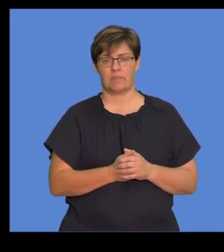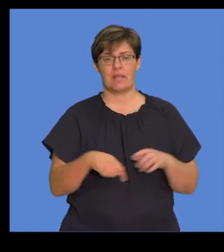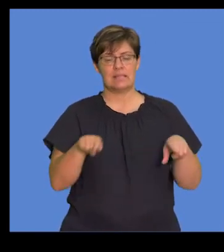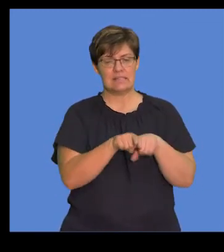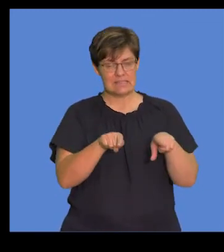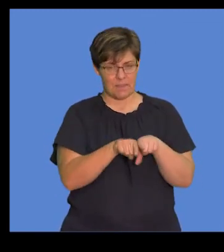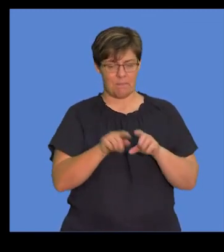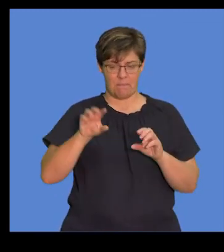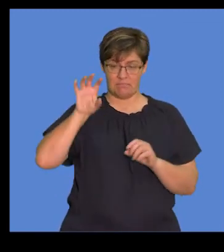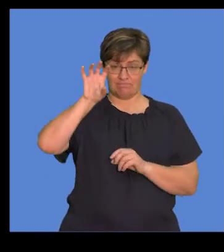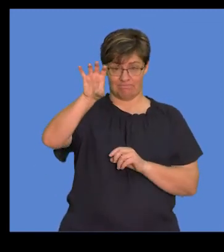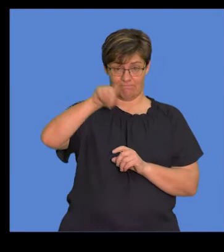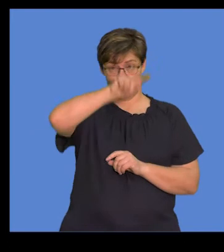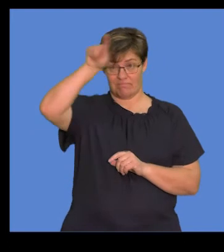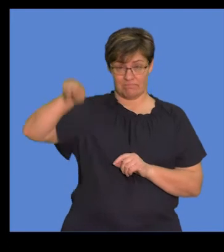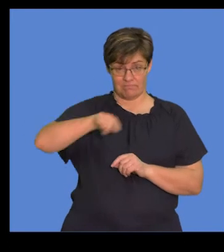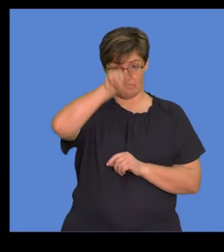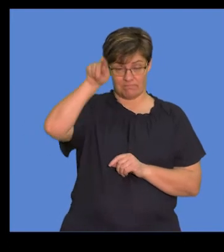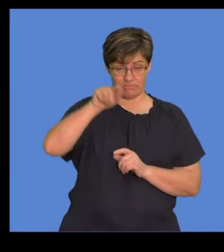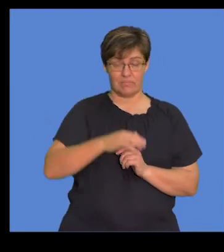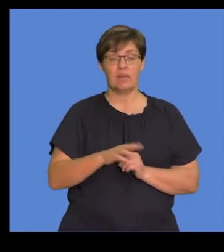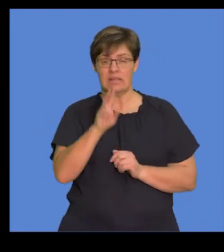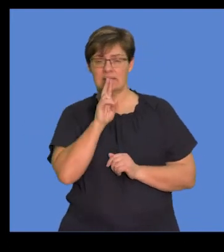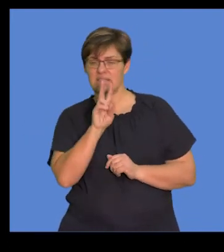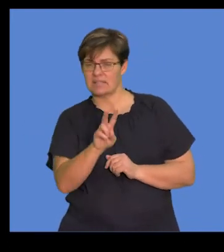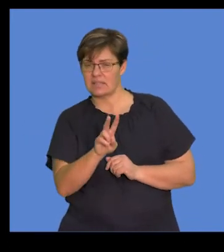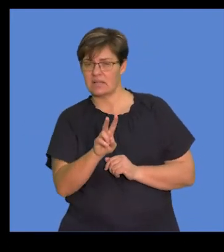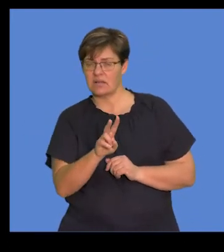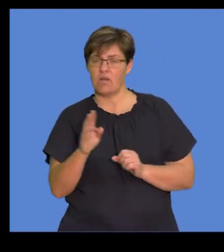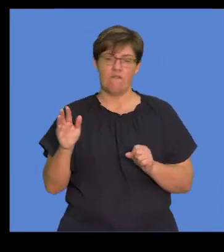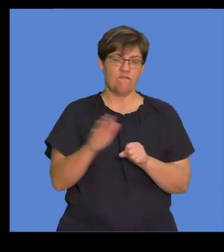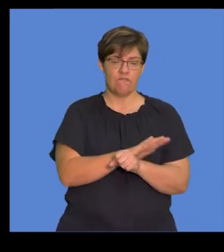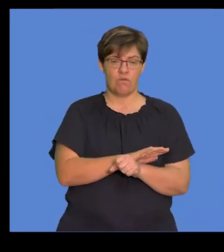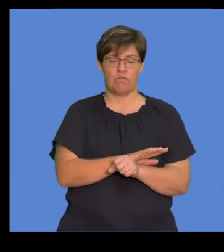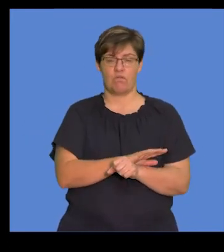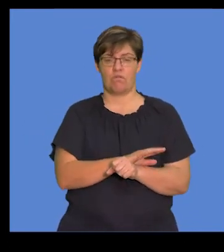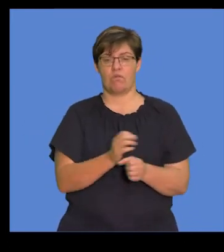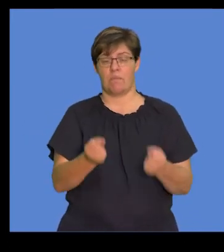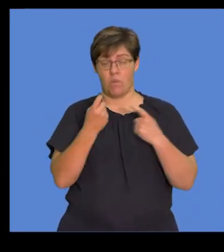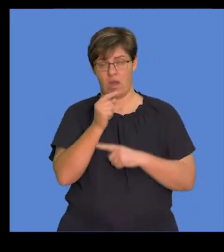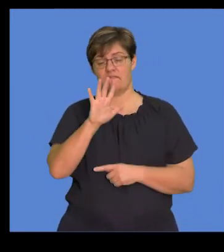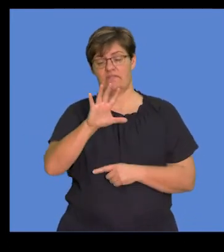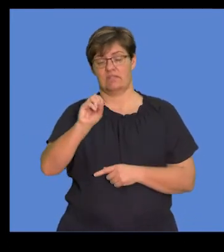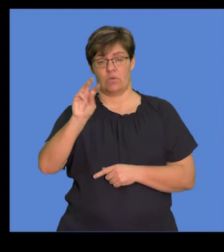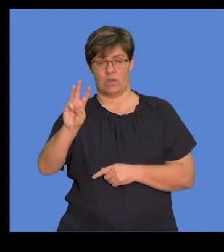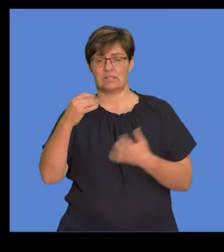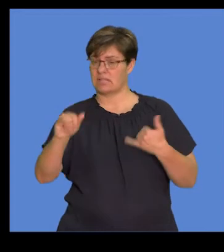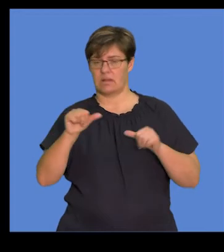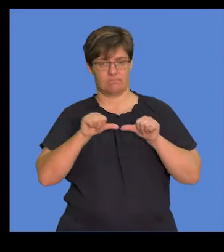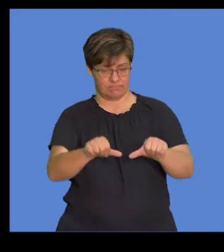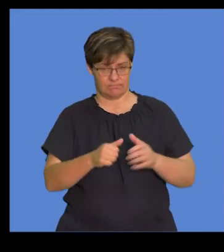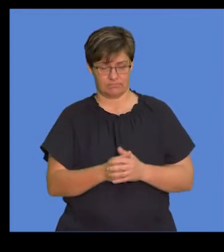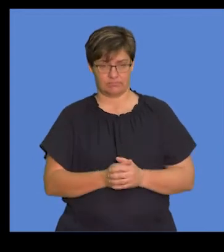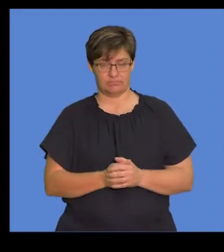the same circuit, we're still looking at the same setup. It says here again, the total power is still 50 watts.